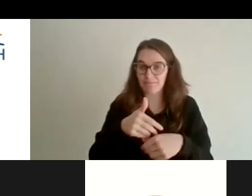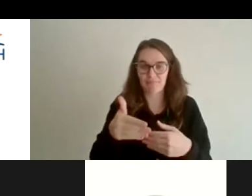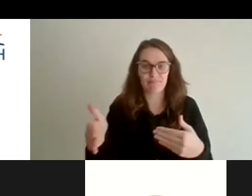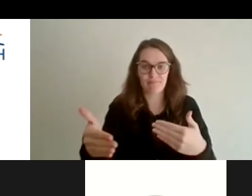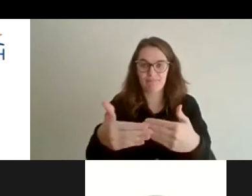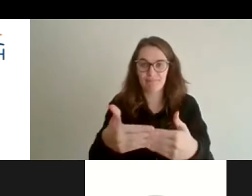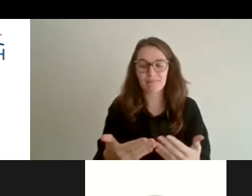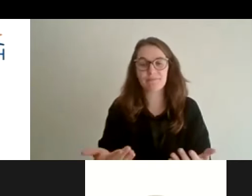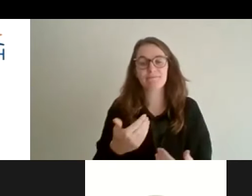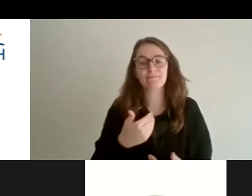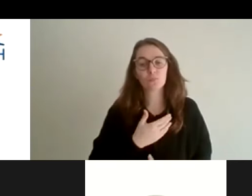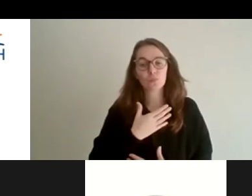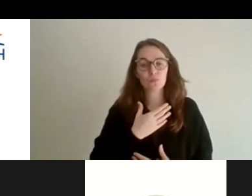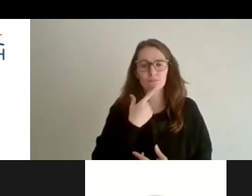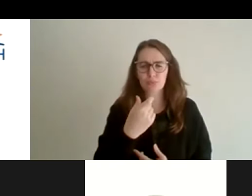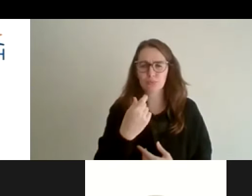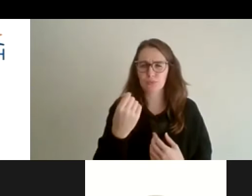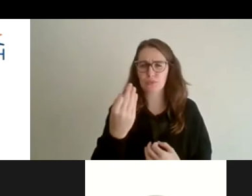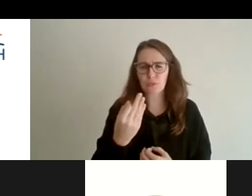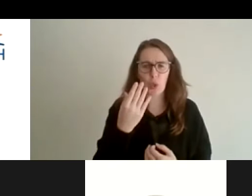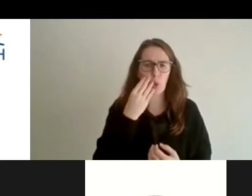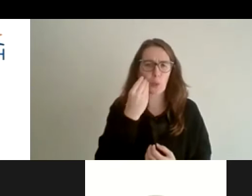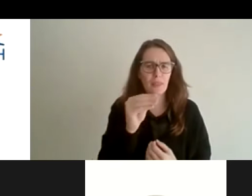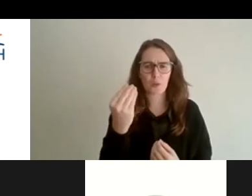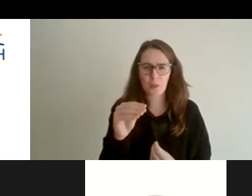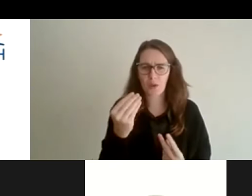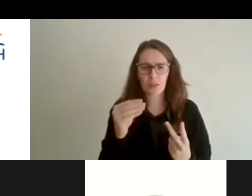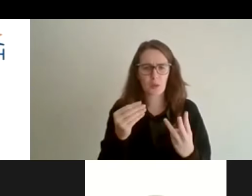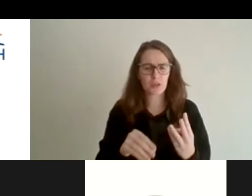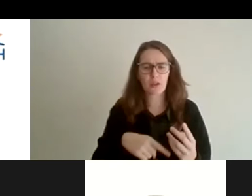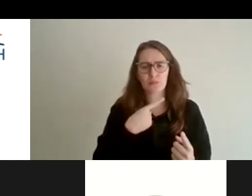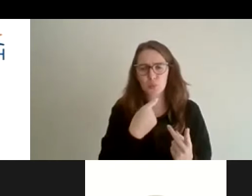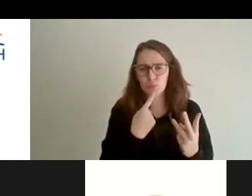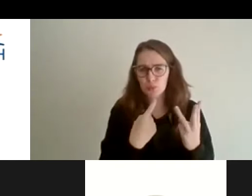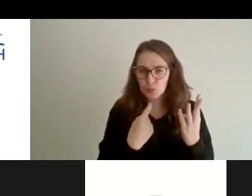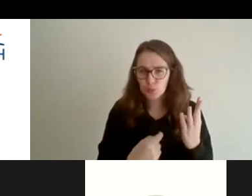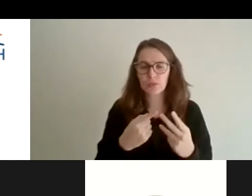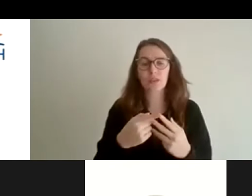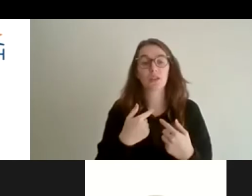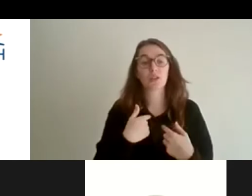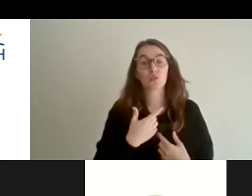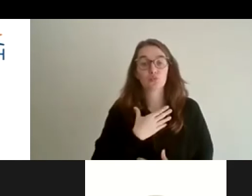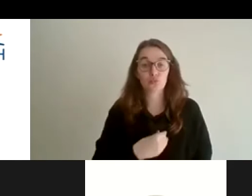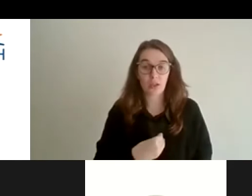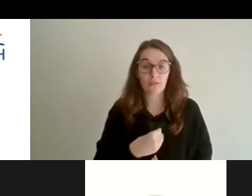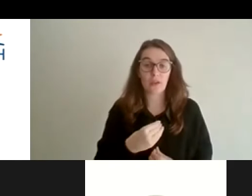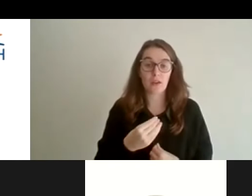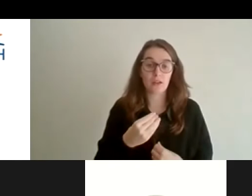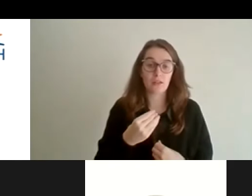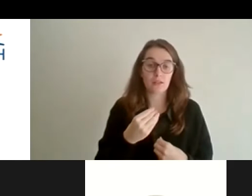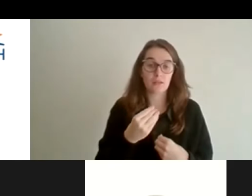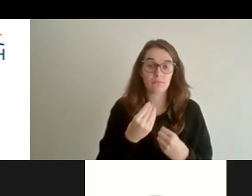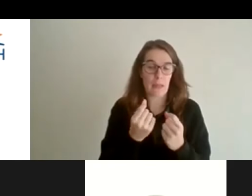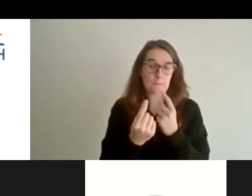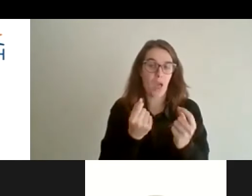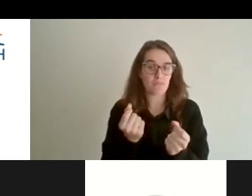We received plenty of comments and statements and questions, and we will make sure to send them over